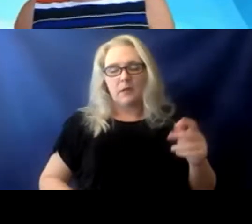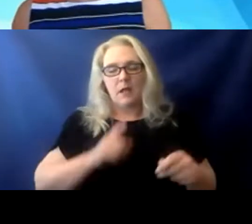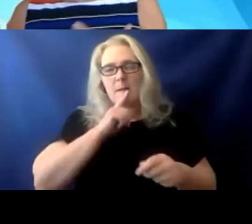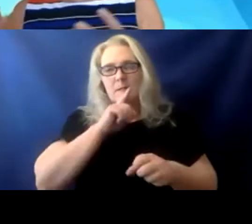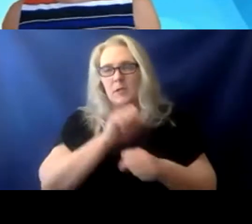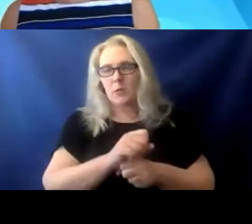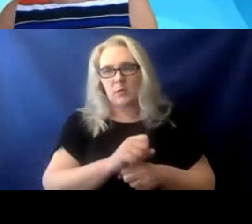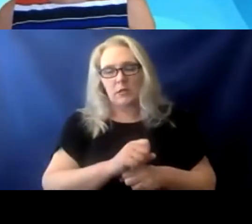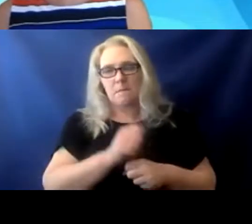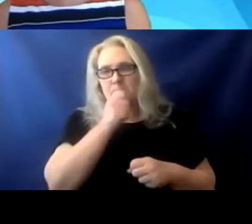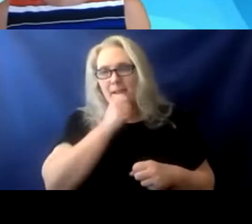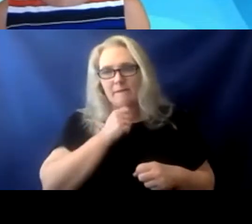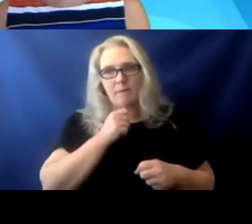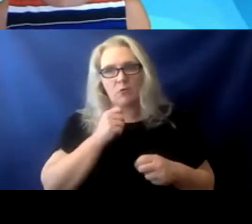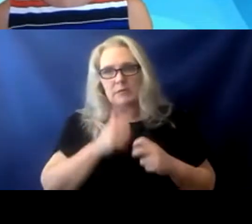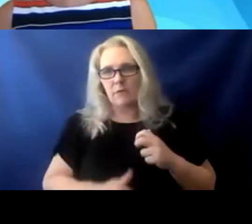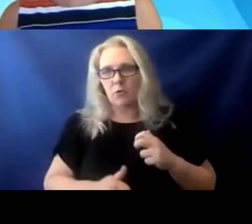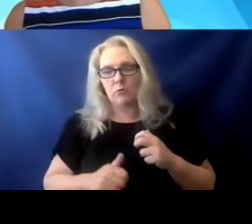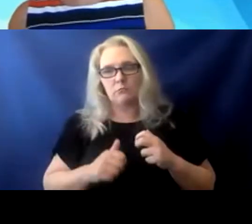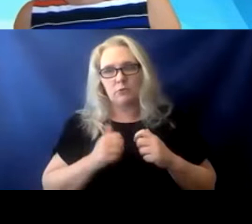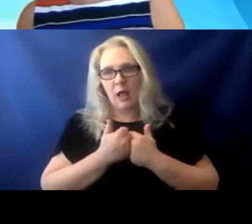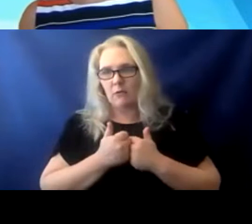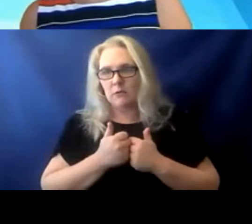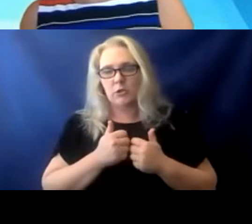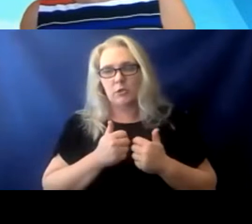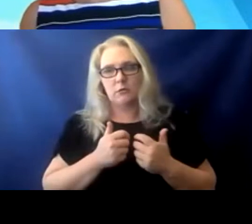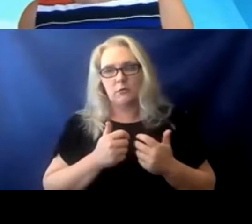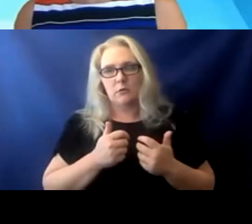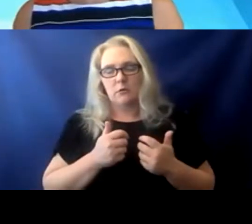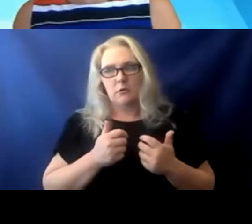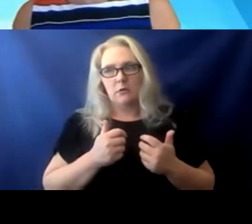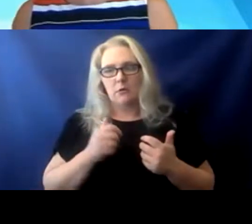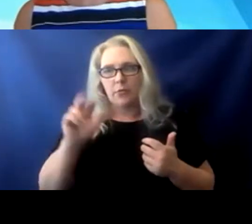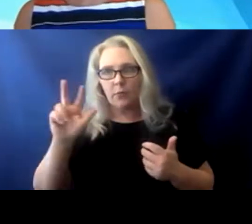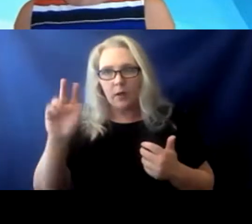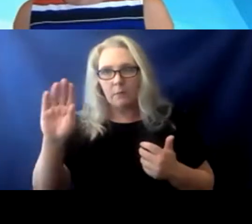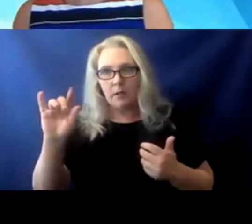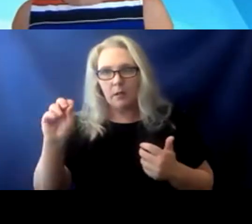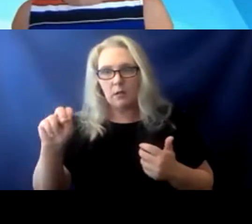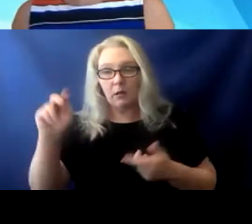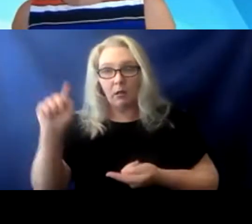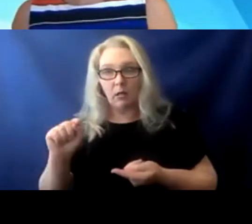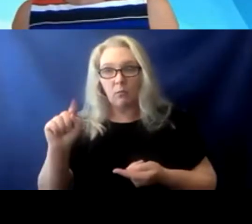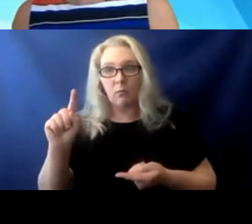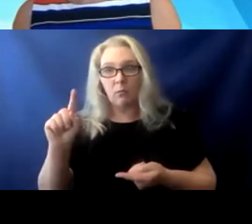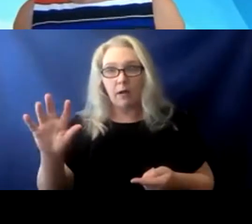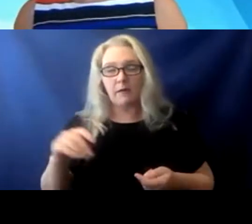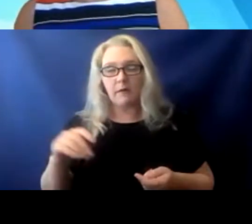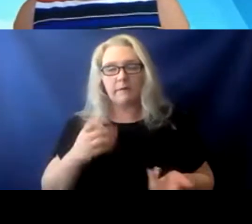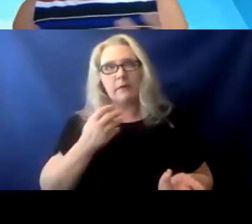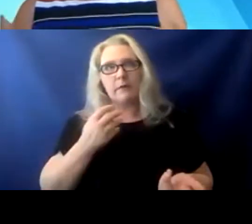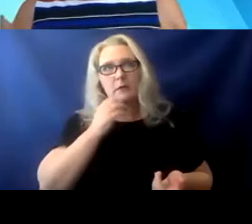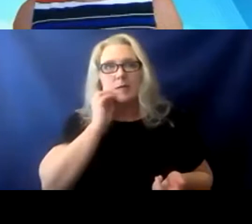were painful and difficult and challenging choices to make in getting $3 billion to 1.5 on the administration side. And I just, want to